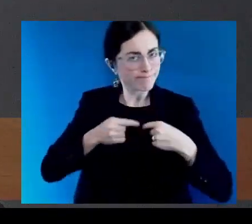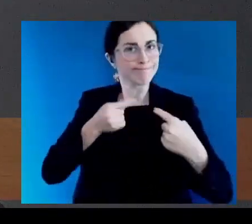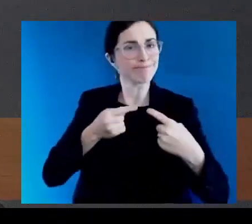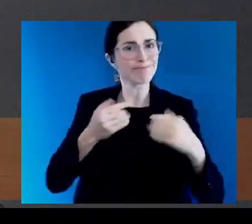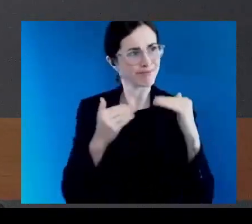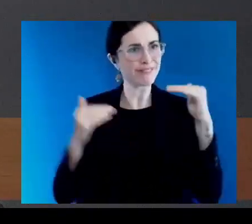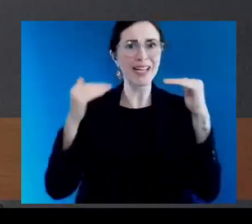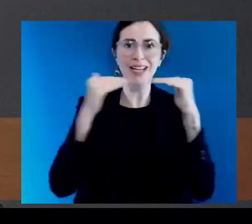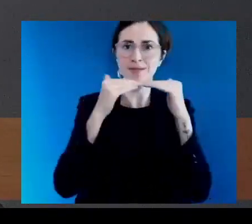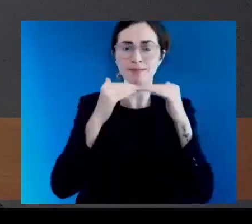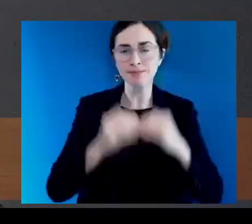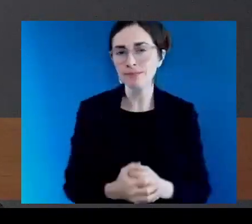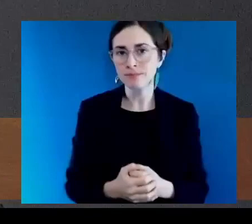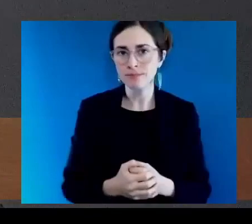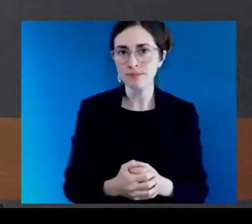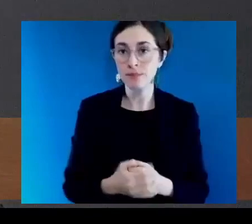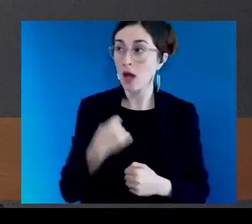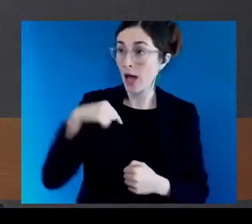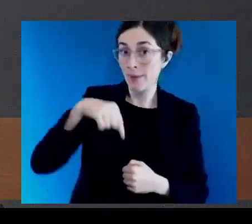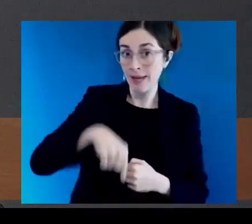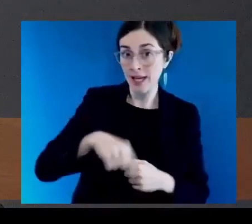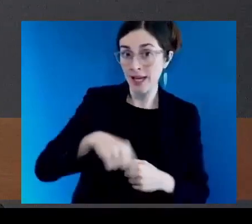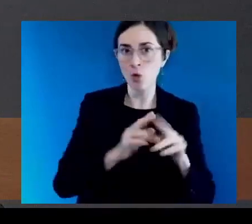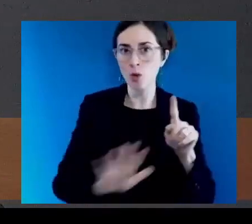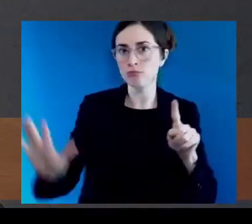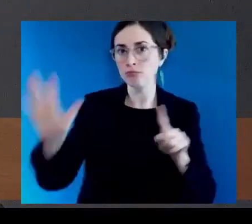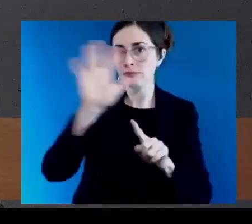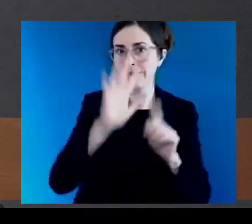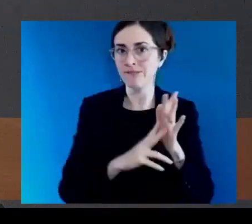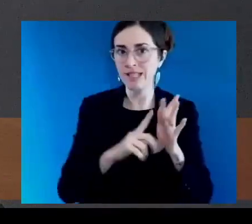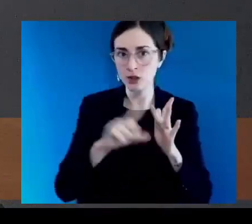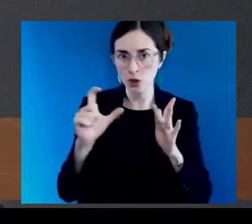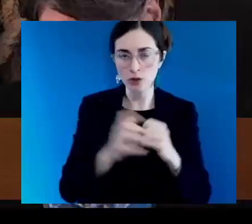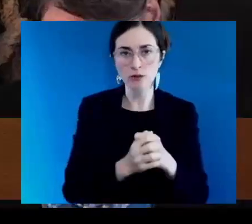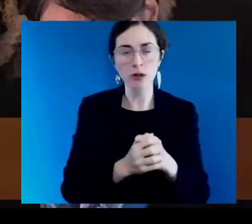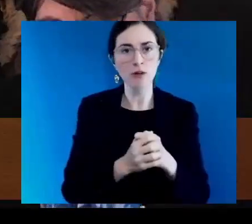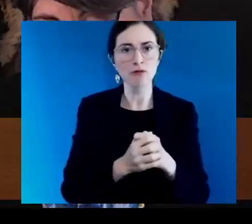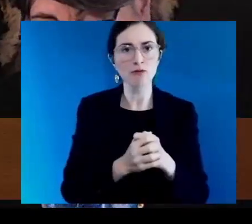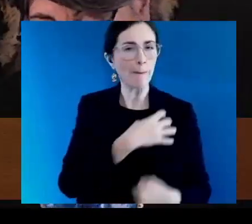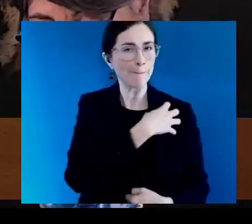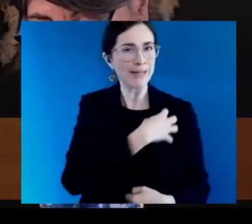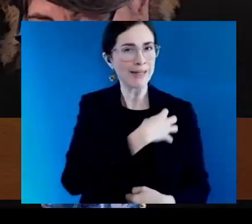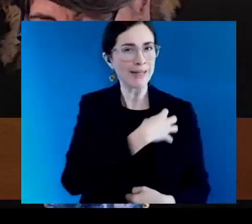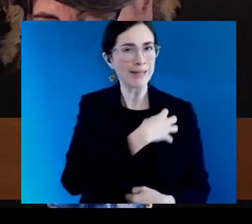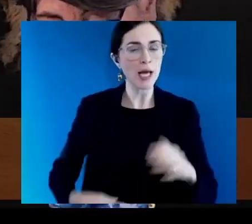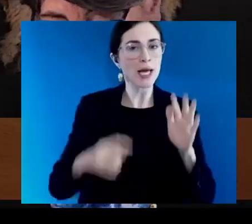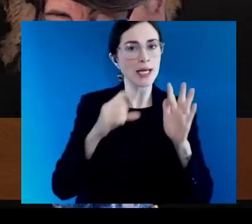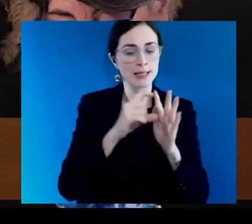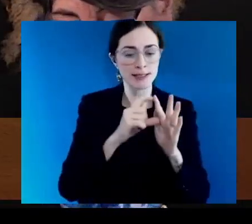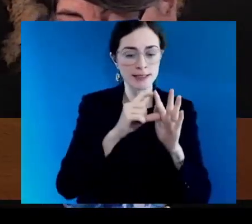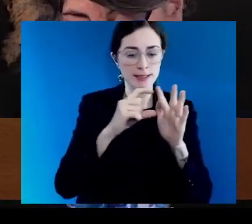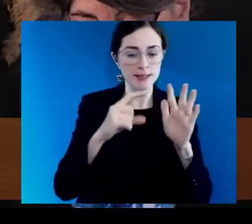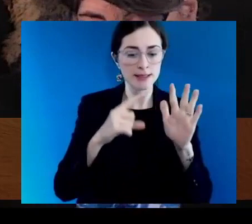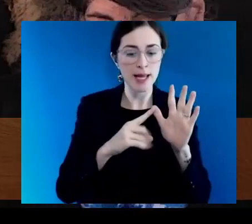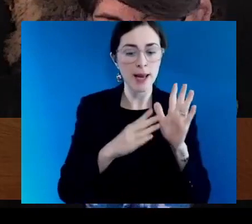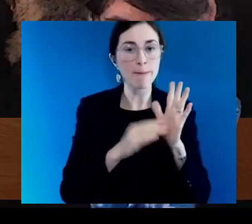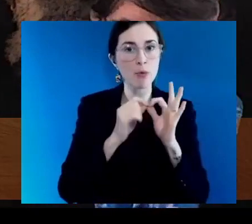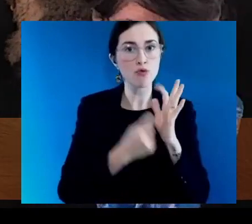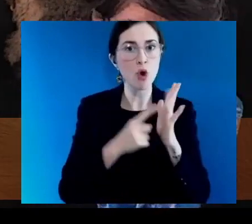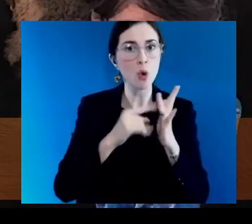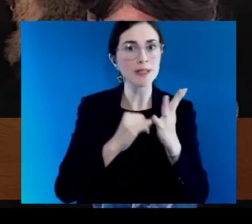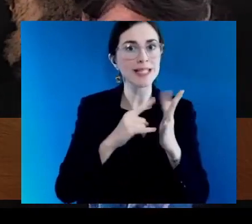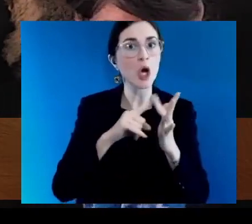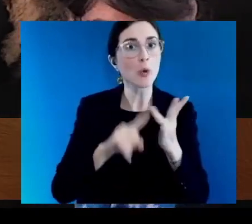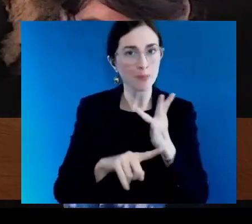Thank you. I appear for the state of Victoria and for Minister D'Ambrosio today with my learned junior, Mr. McDermott. Thank you, Commissioner